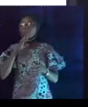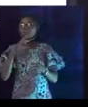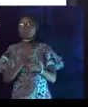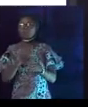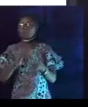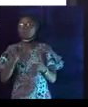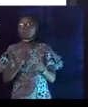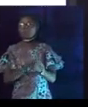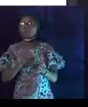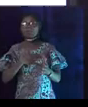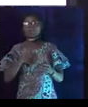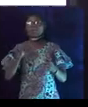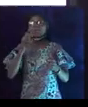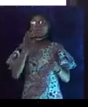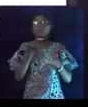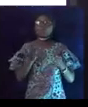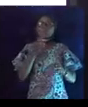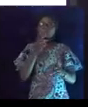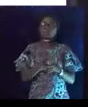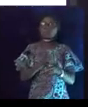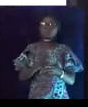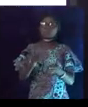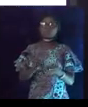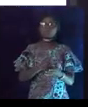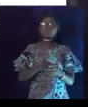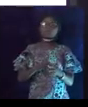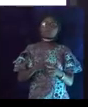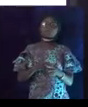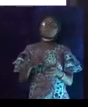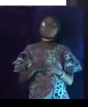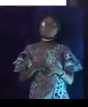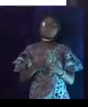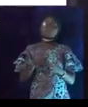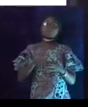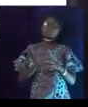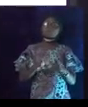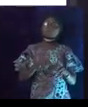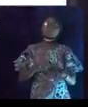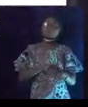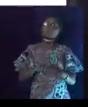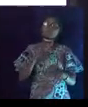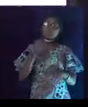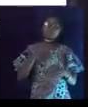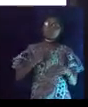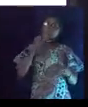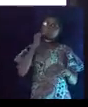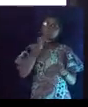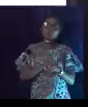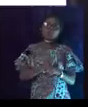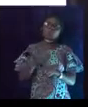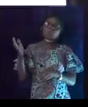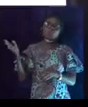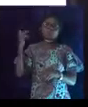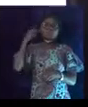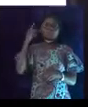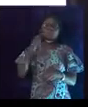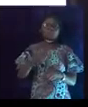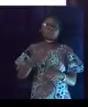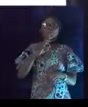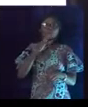have no problem. So let's just take it one last time. Celsius to Fahrenheit, scale up by 9/5,